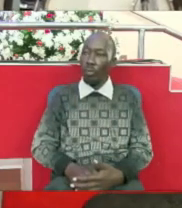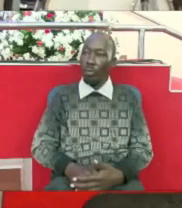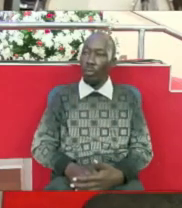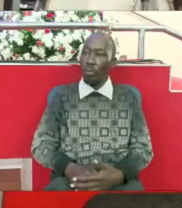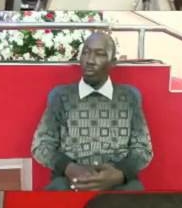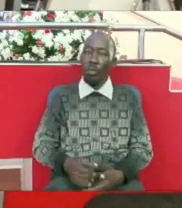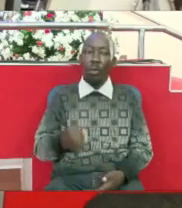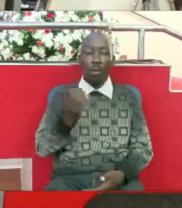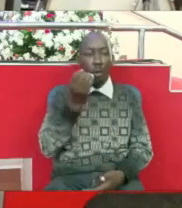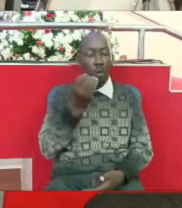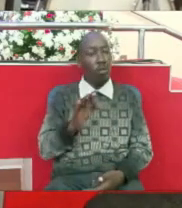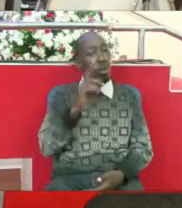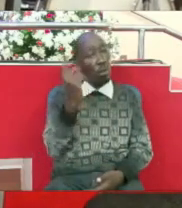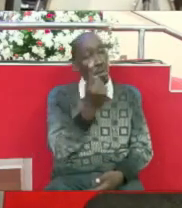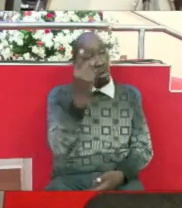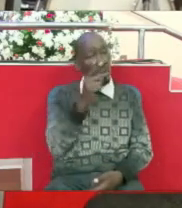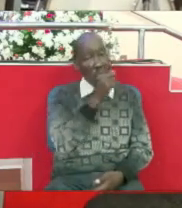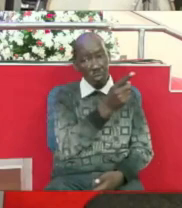Other than you. Ni wewe tu.